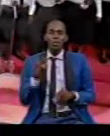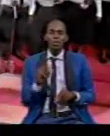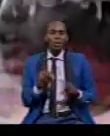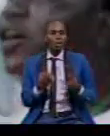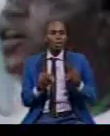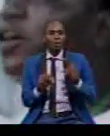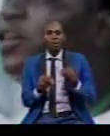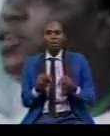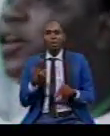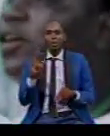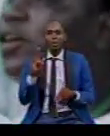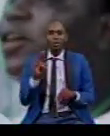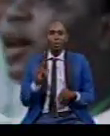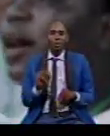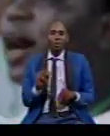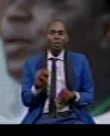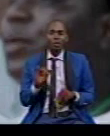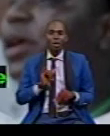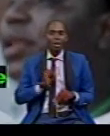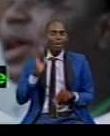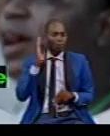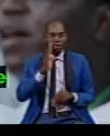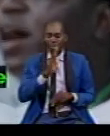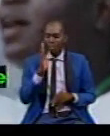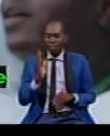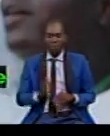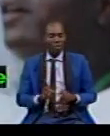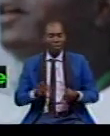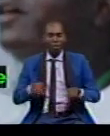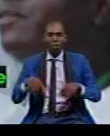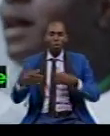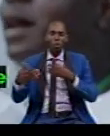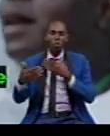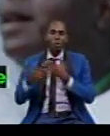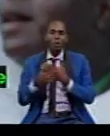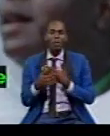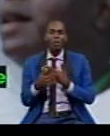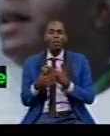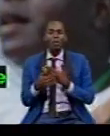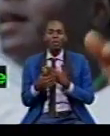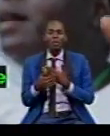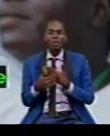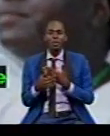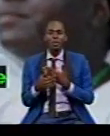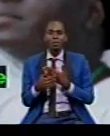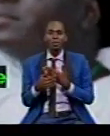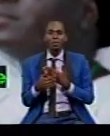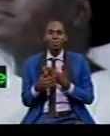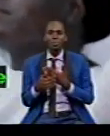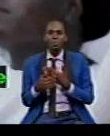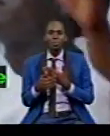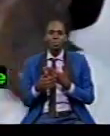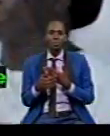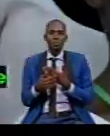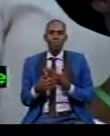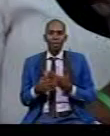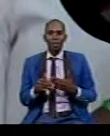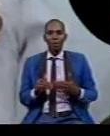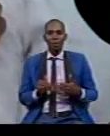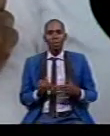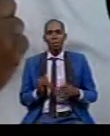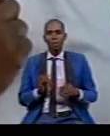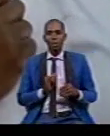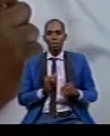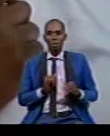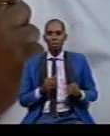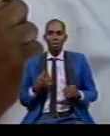back. It is so that we'll be able to reach you hereafter to help you in the wise